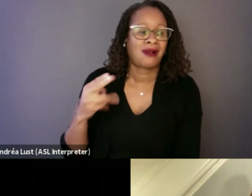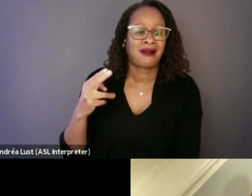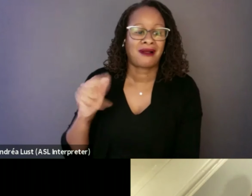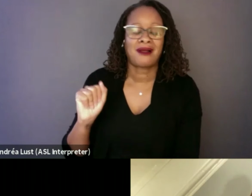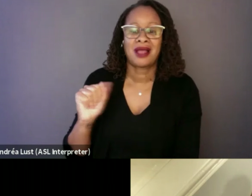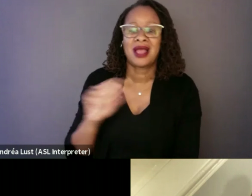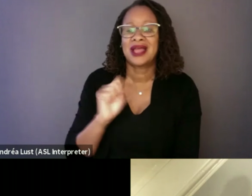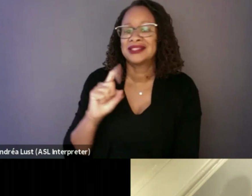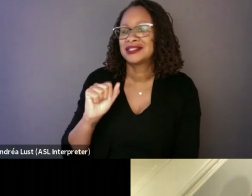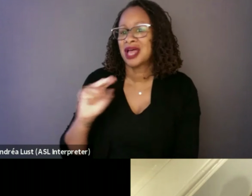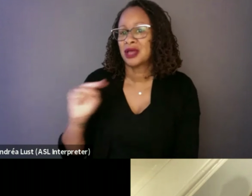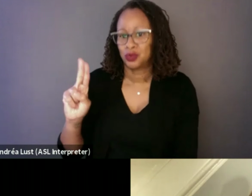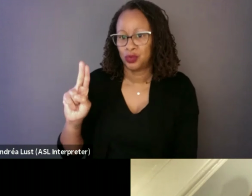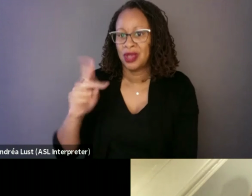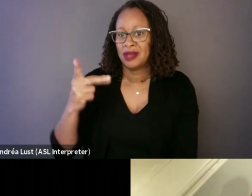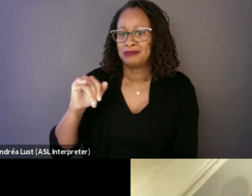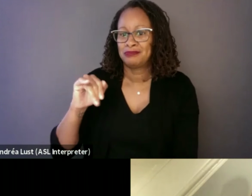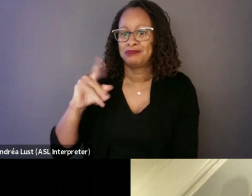ZANU-PF,